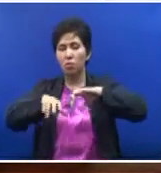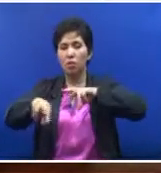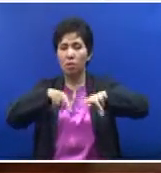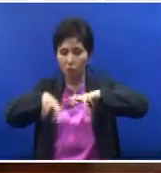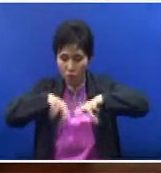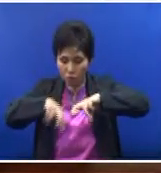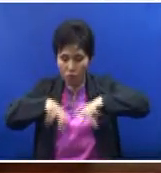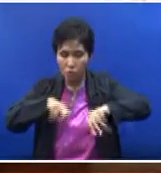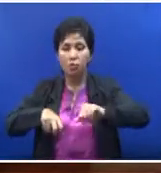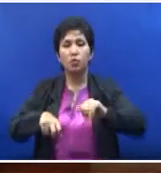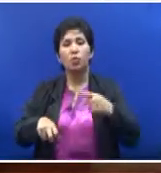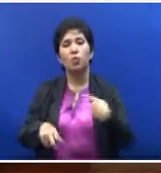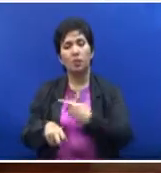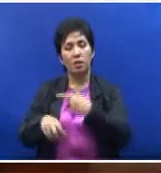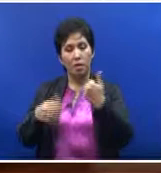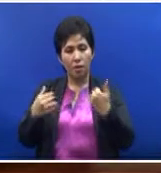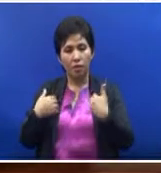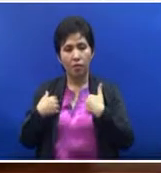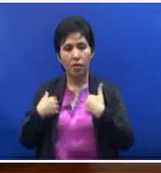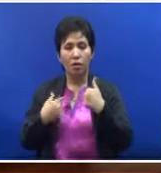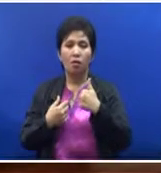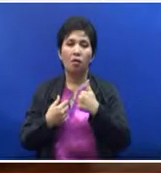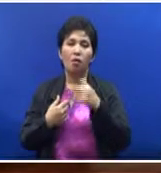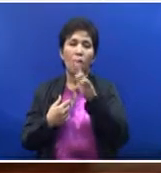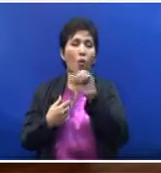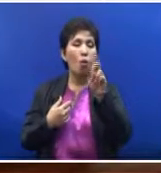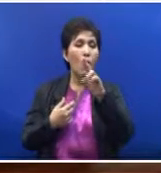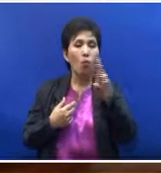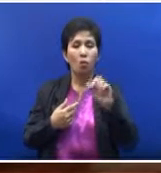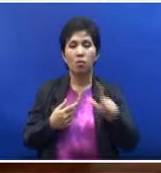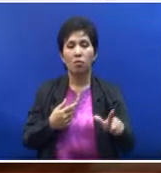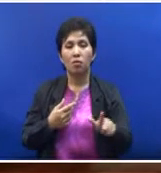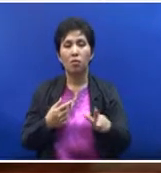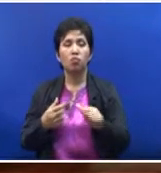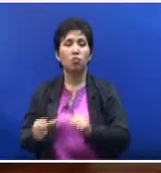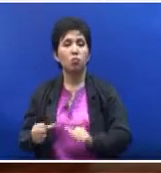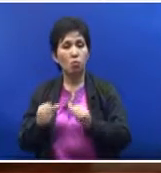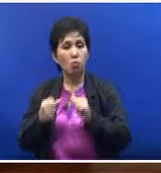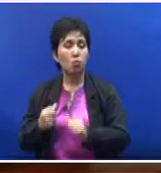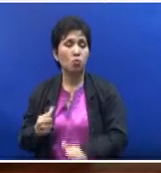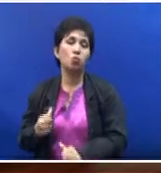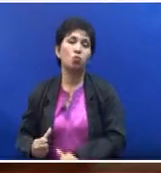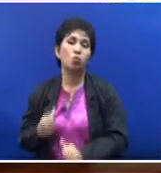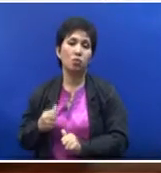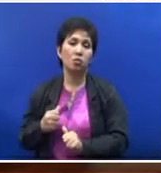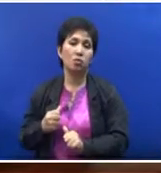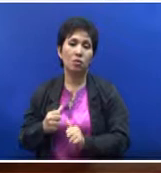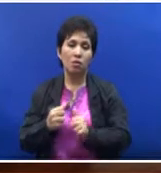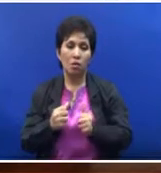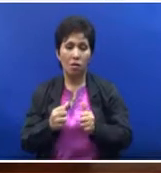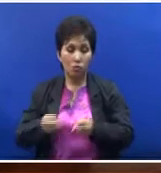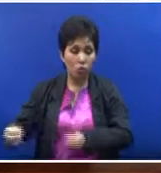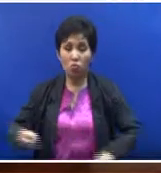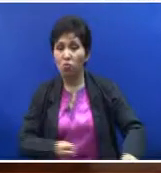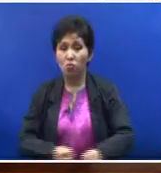we have to go to the rural, rural villages, to the rural